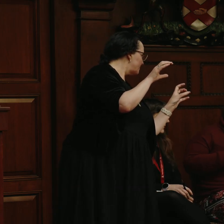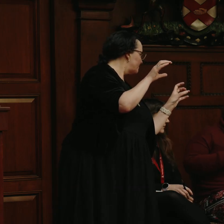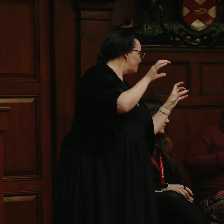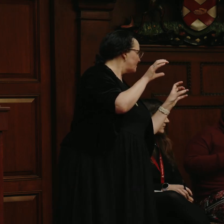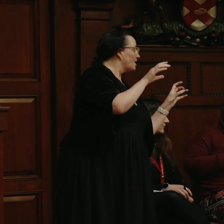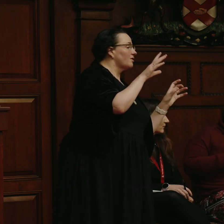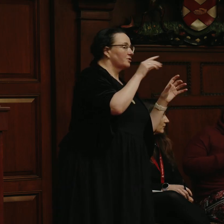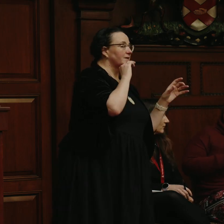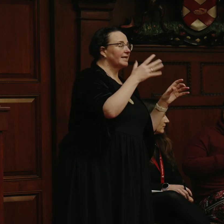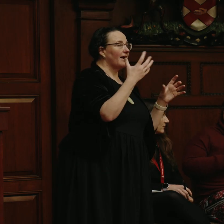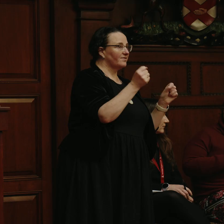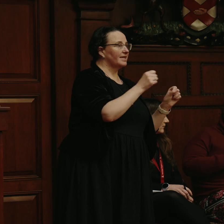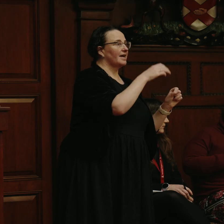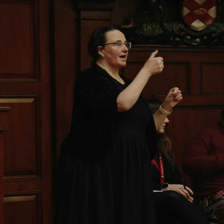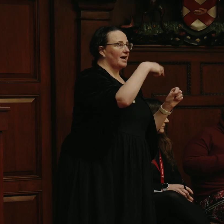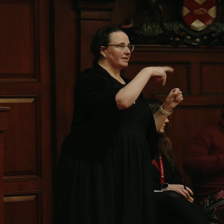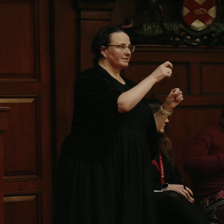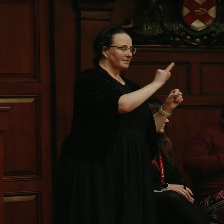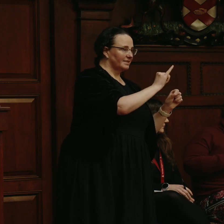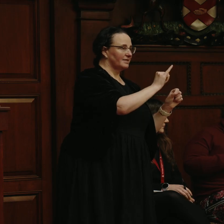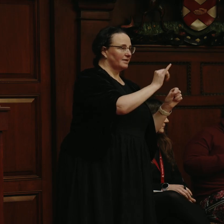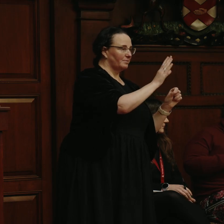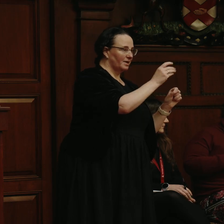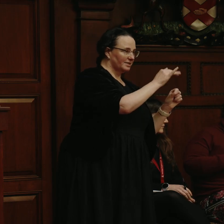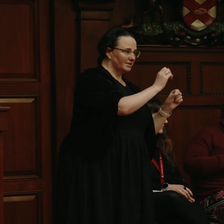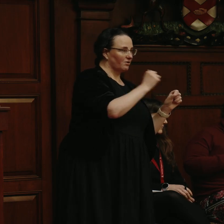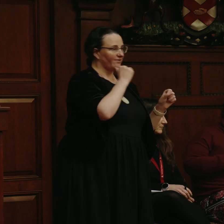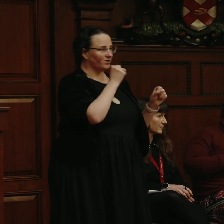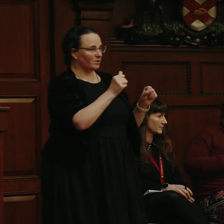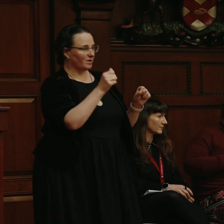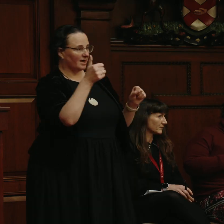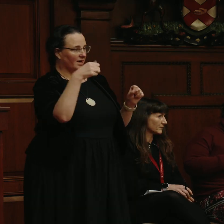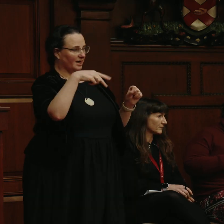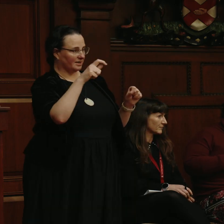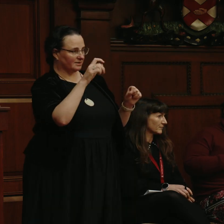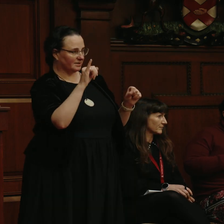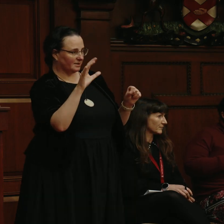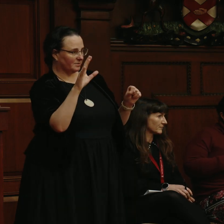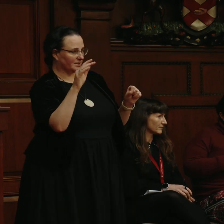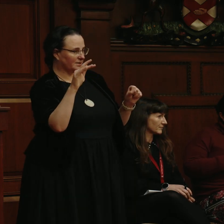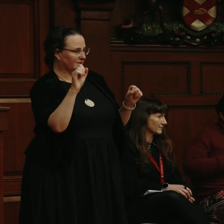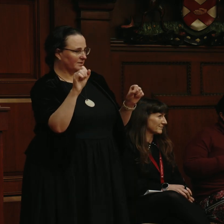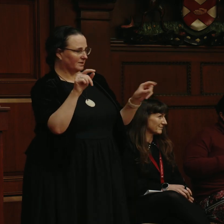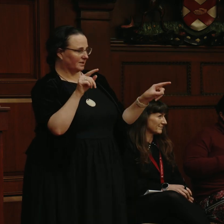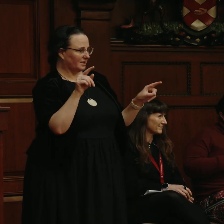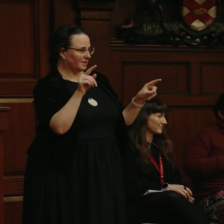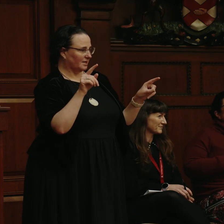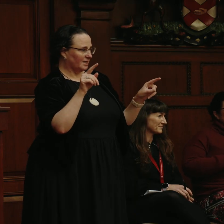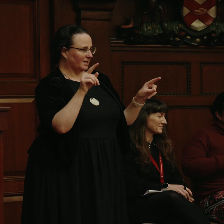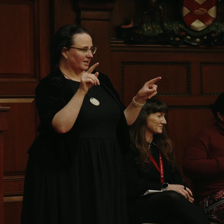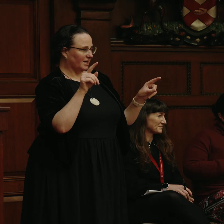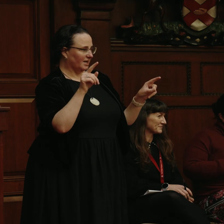Basically having the antibodies or not having them. Maybe that's what it means. Not sure.